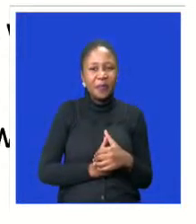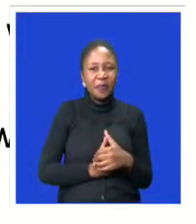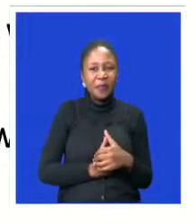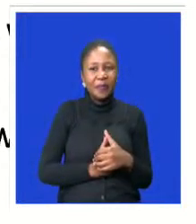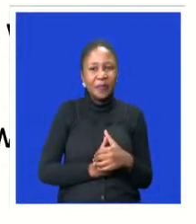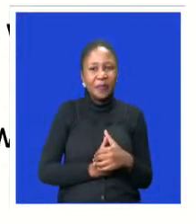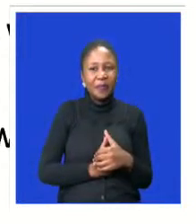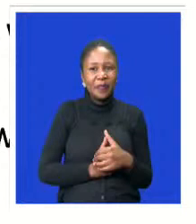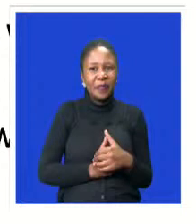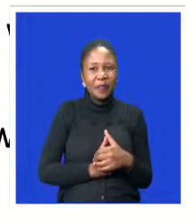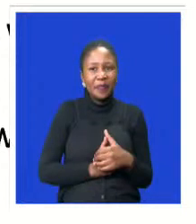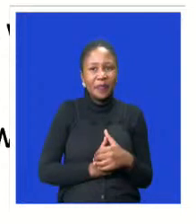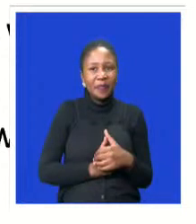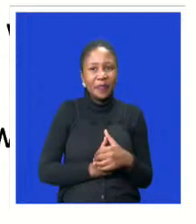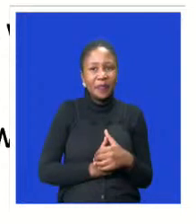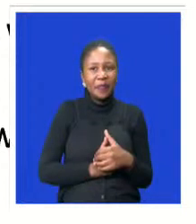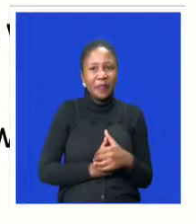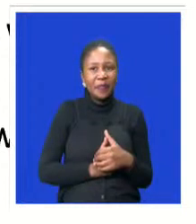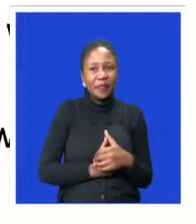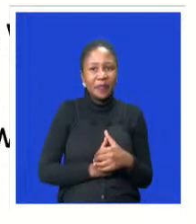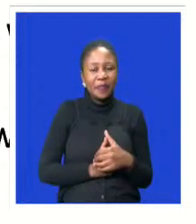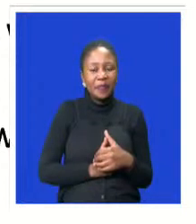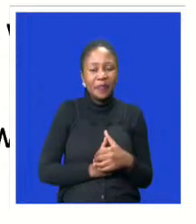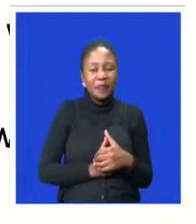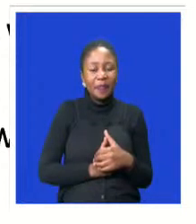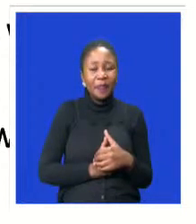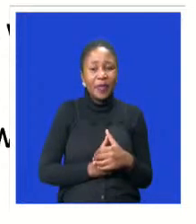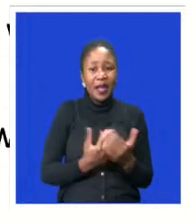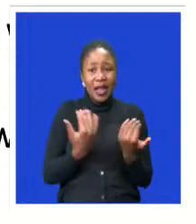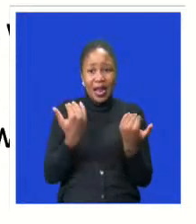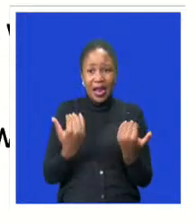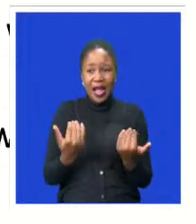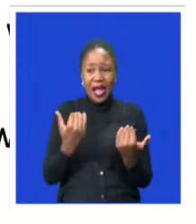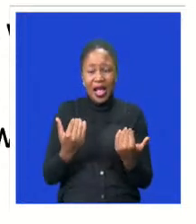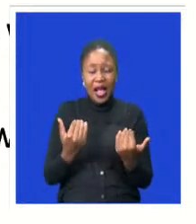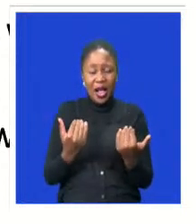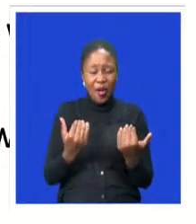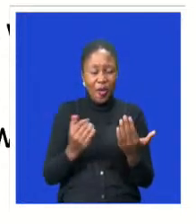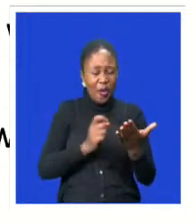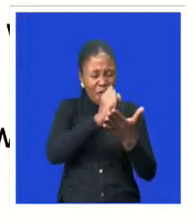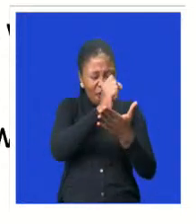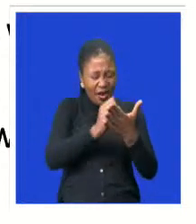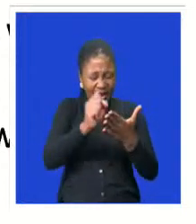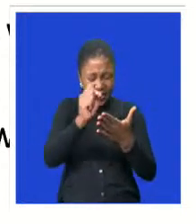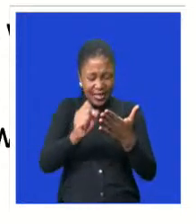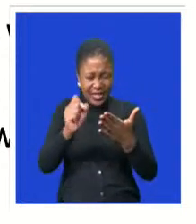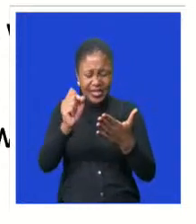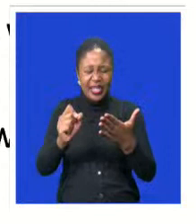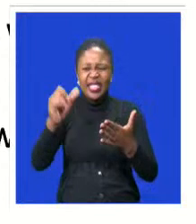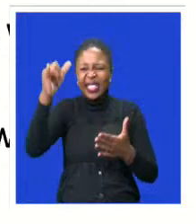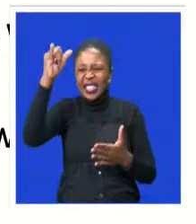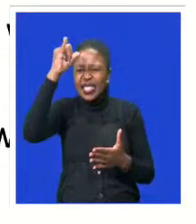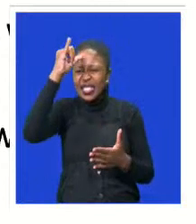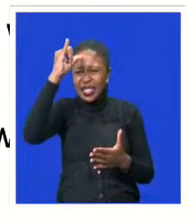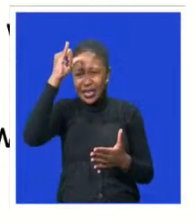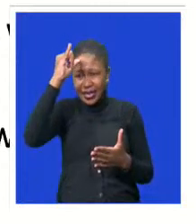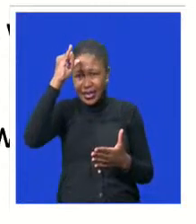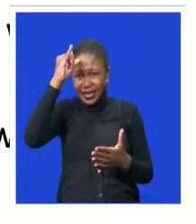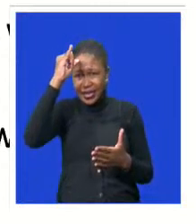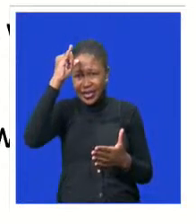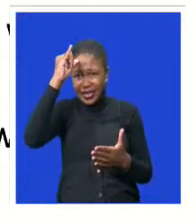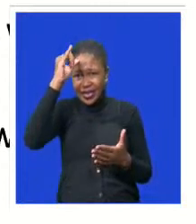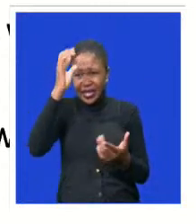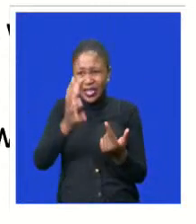Writing is a skill we receive and assimilate as a language into our system. how do we receive the